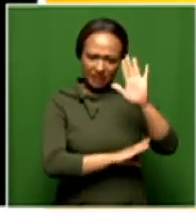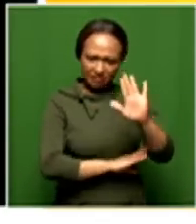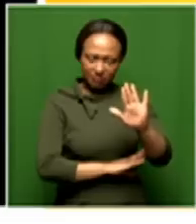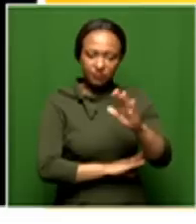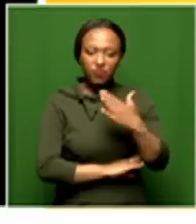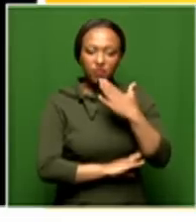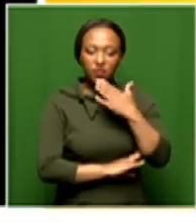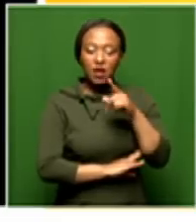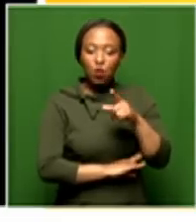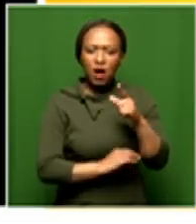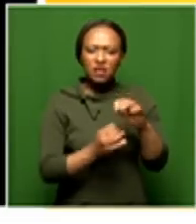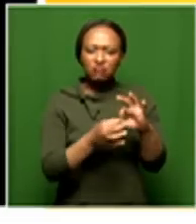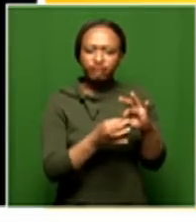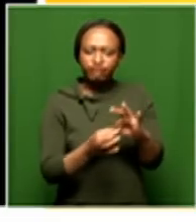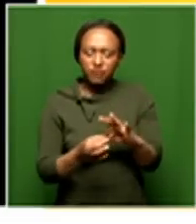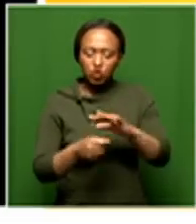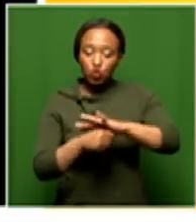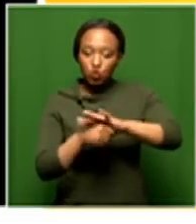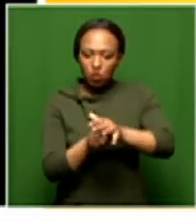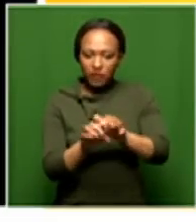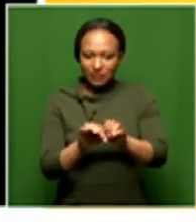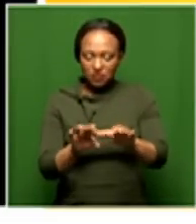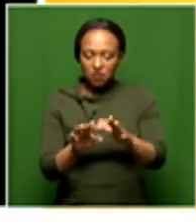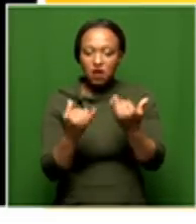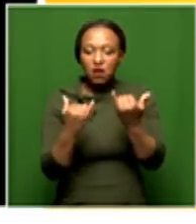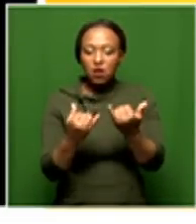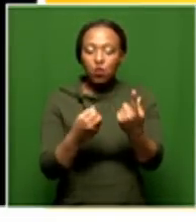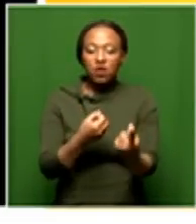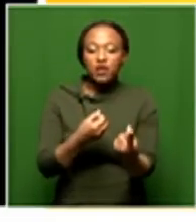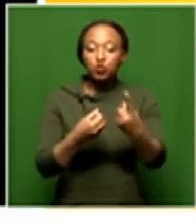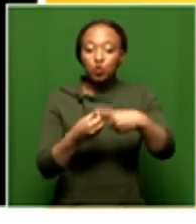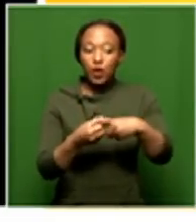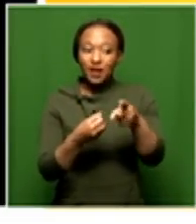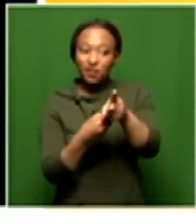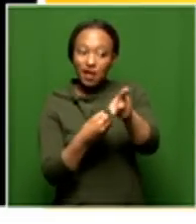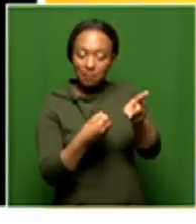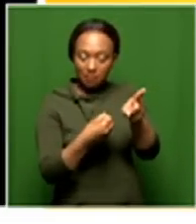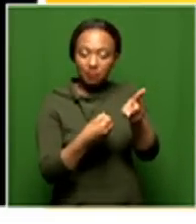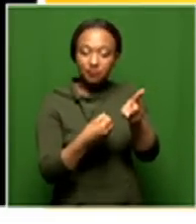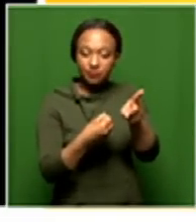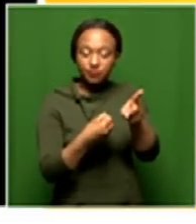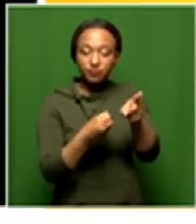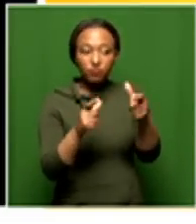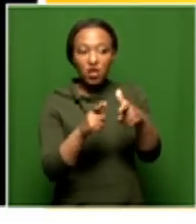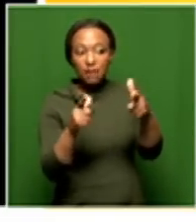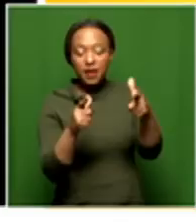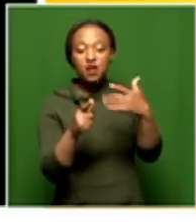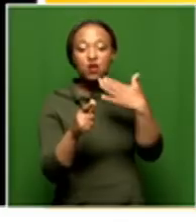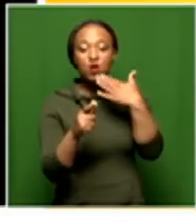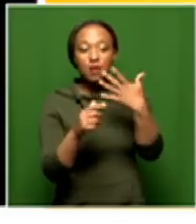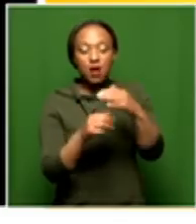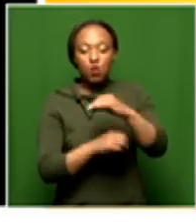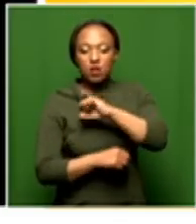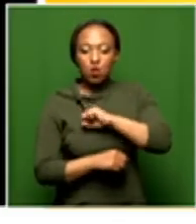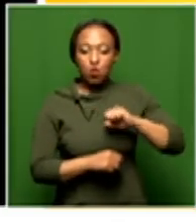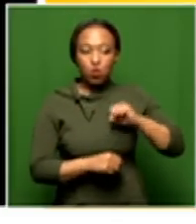particularly regarding COVID-19. And in that regard, have decided to join the mass action called by